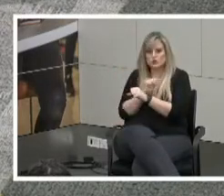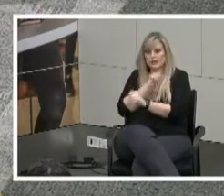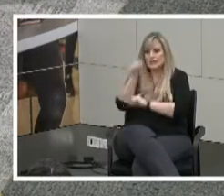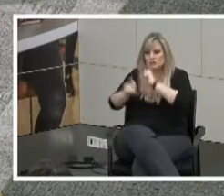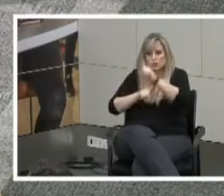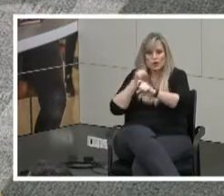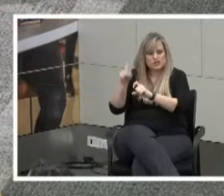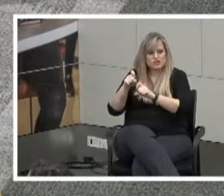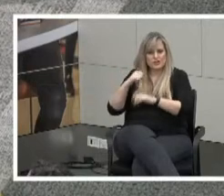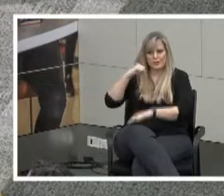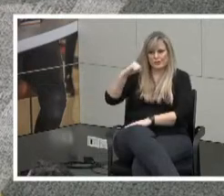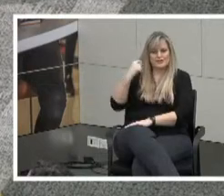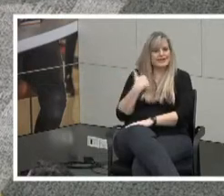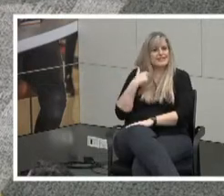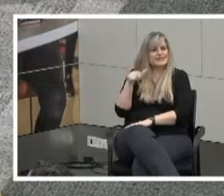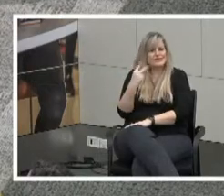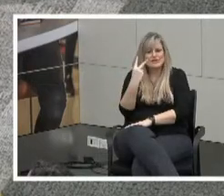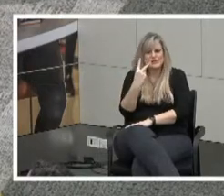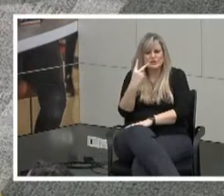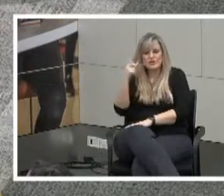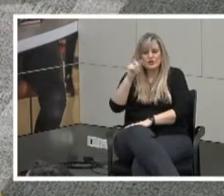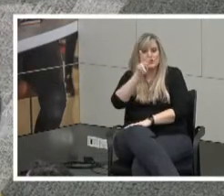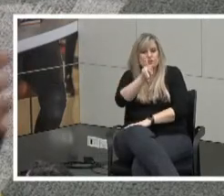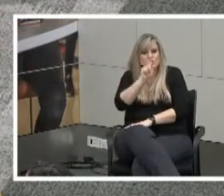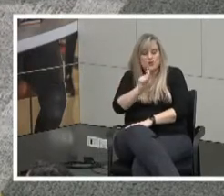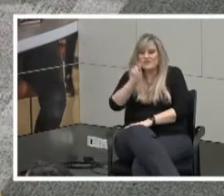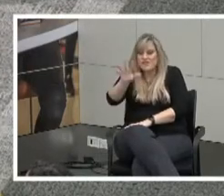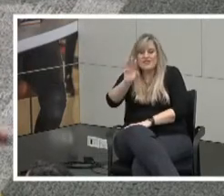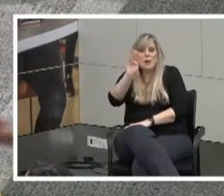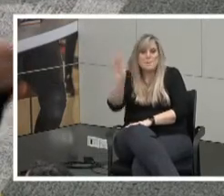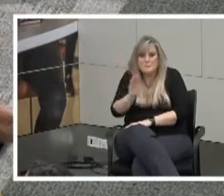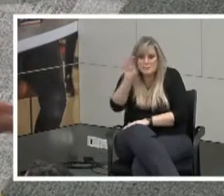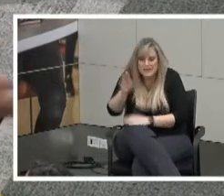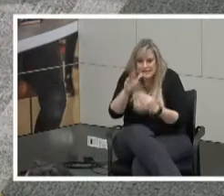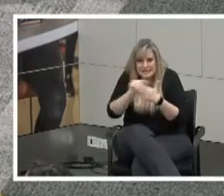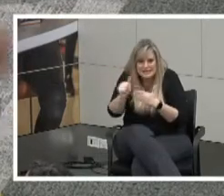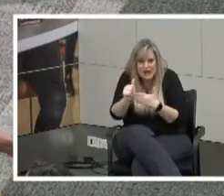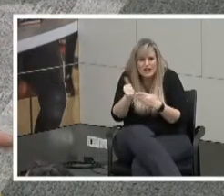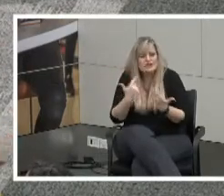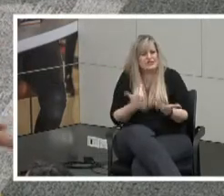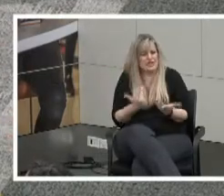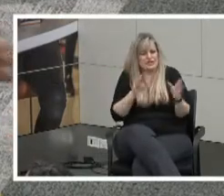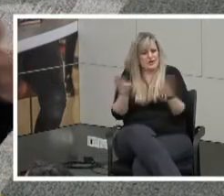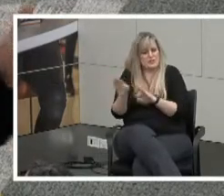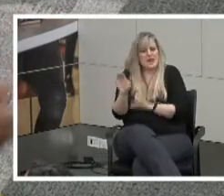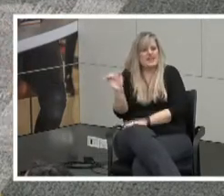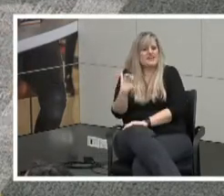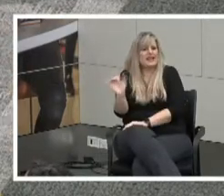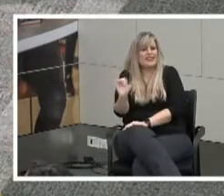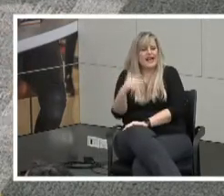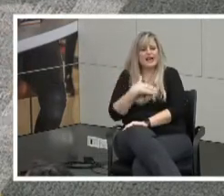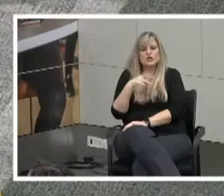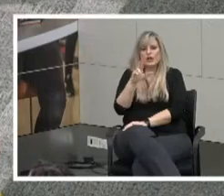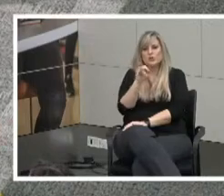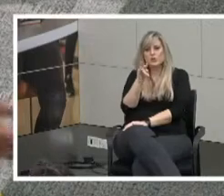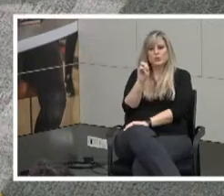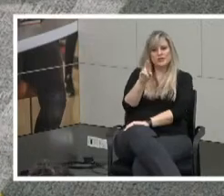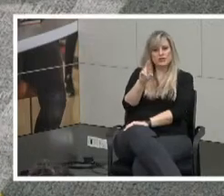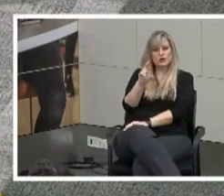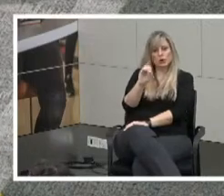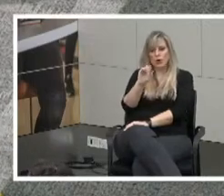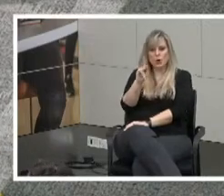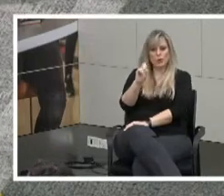pushing back this is two and a half billion dollars and you are treating this like you're at a at the River Oaks Garden